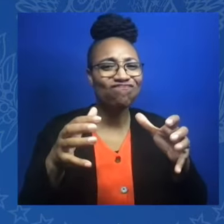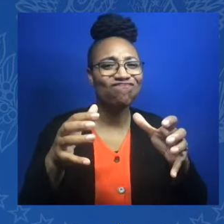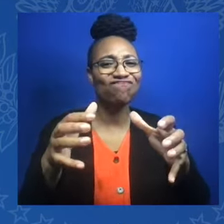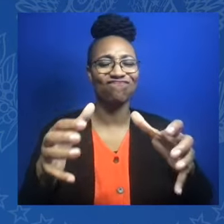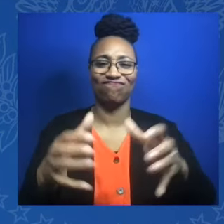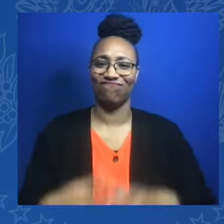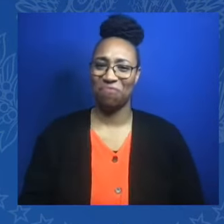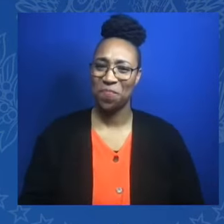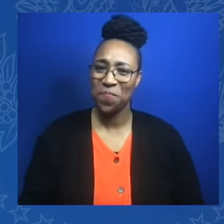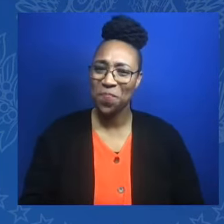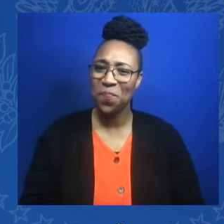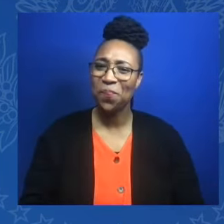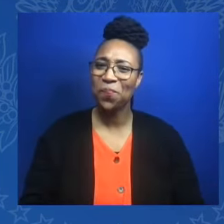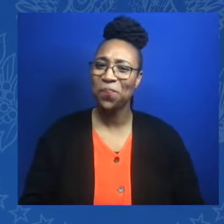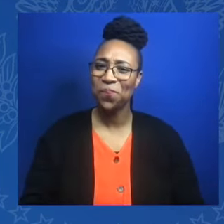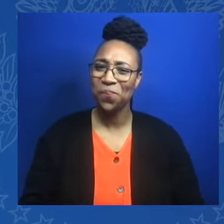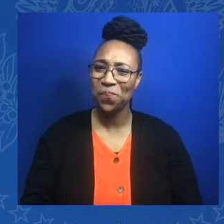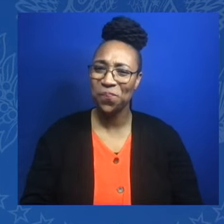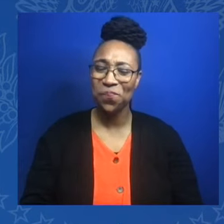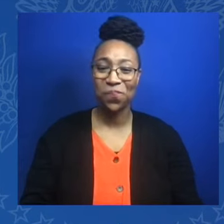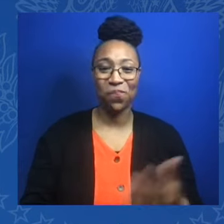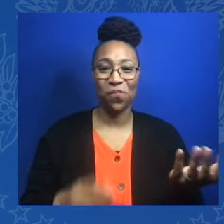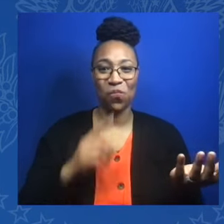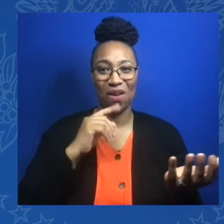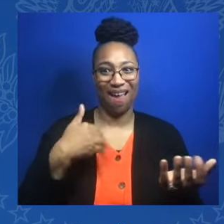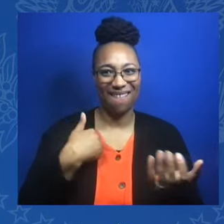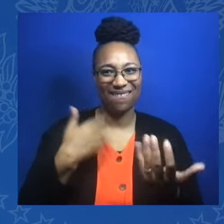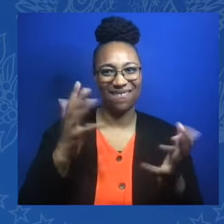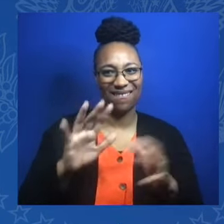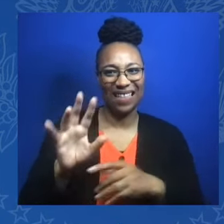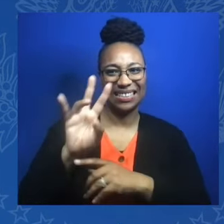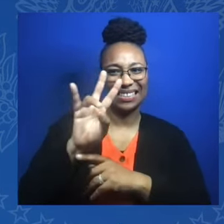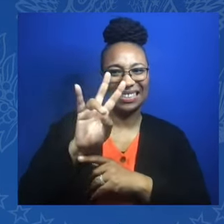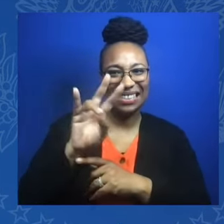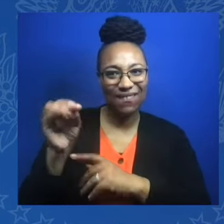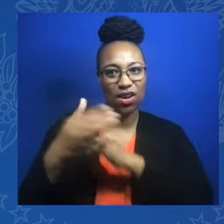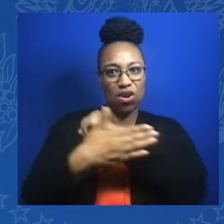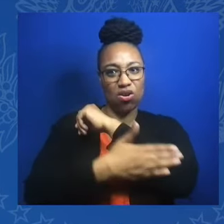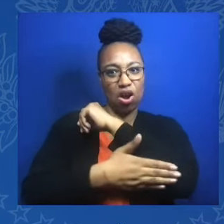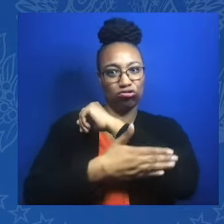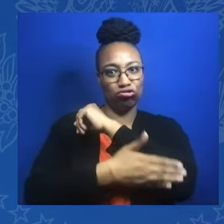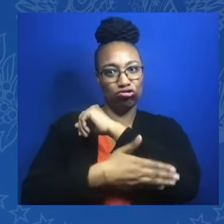the Declaration Against Arbitrary Detention and state-to-state relations.